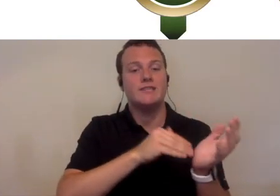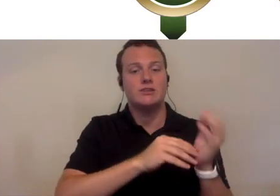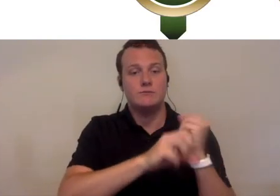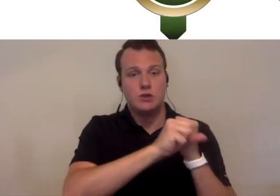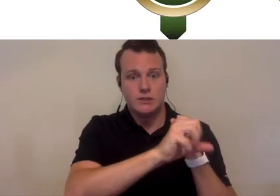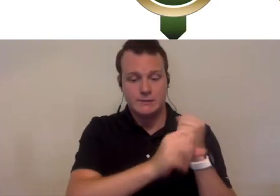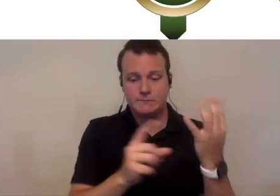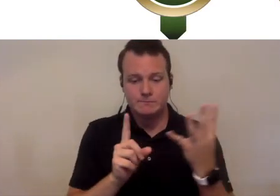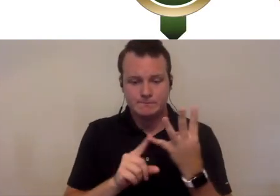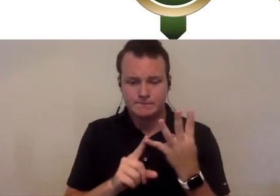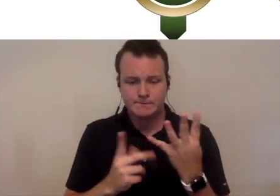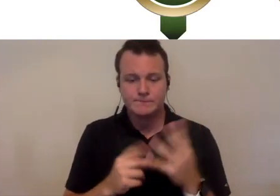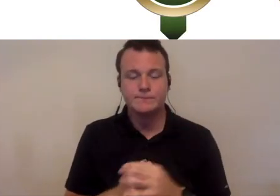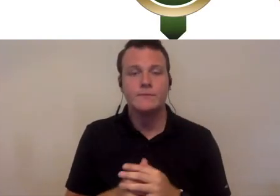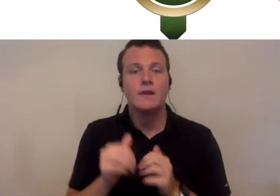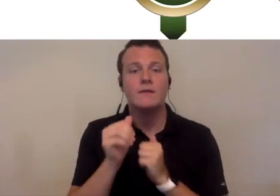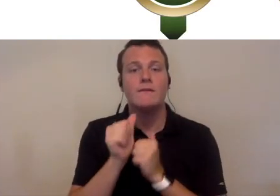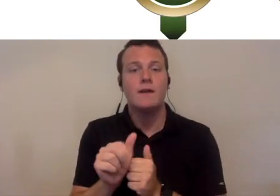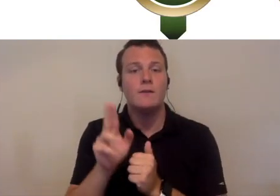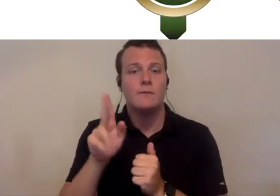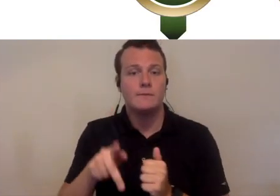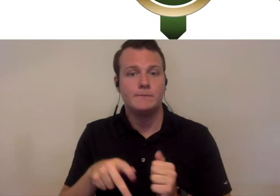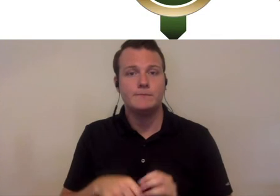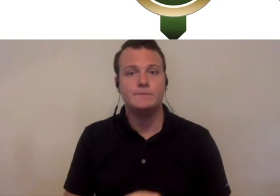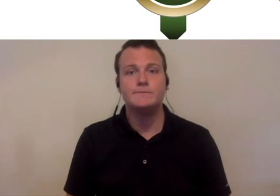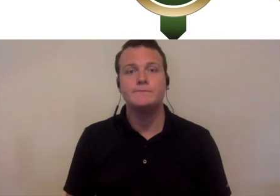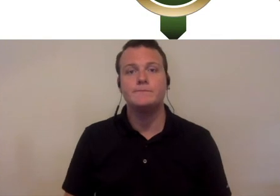which is follow-up.